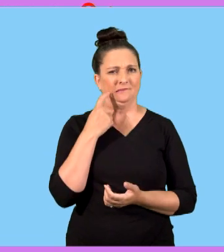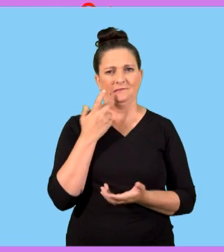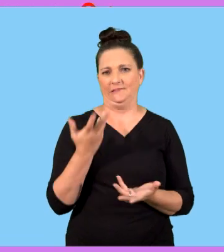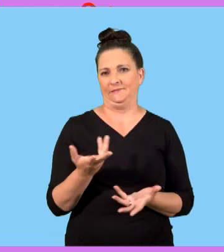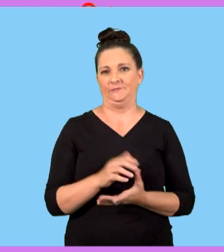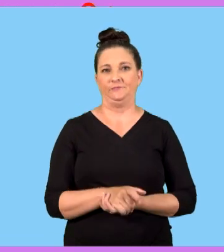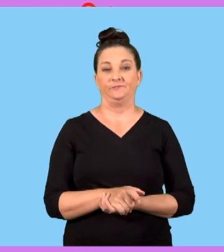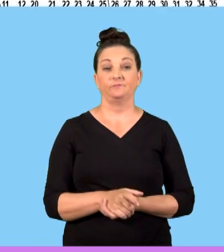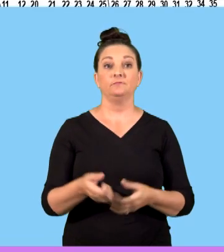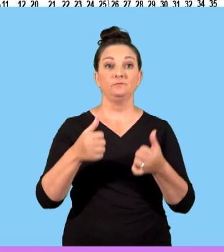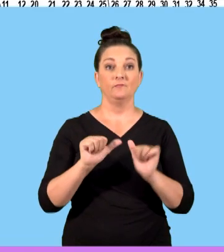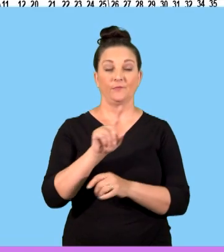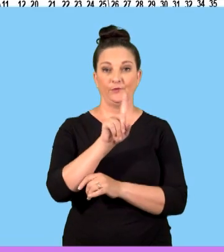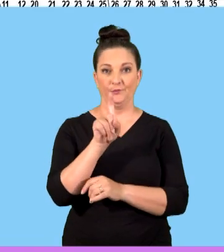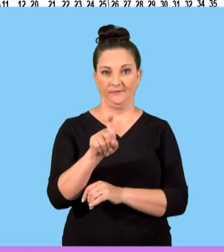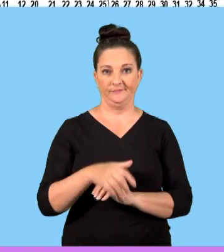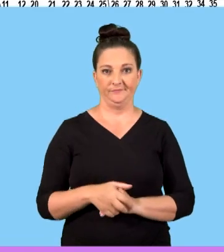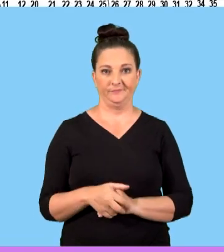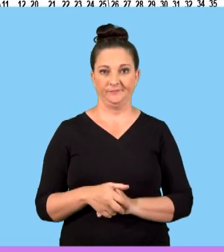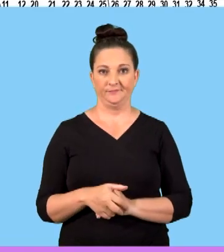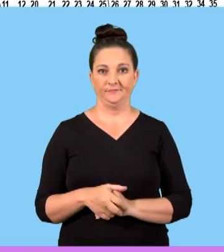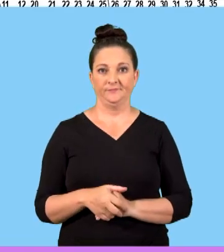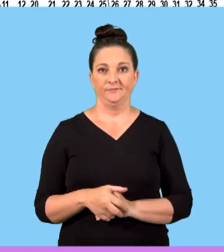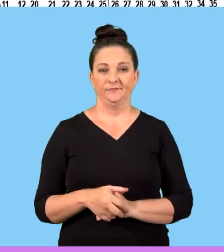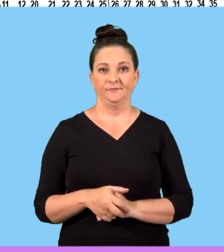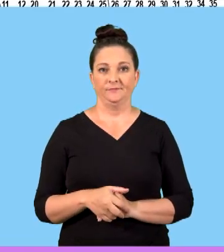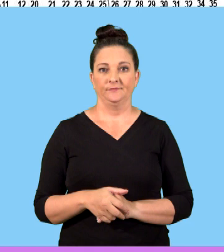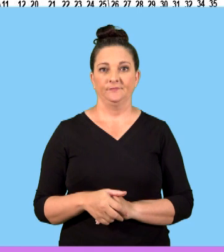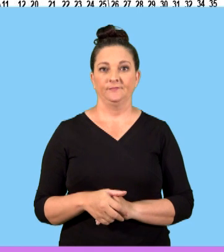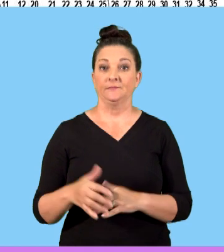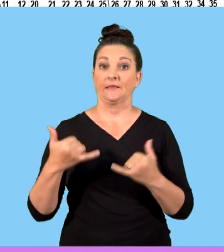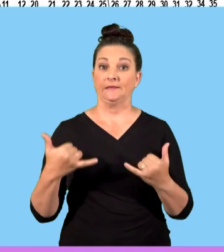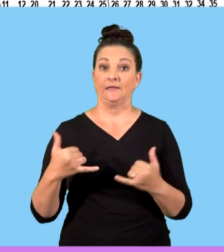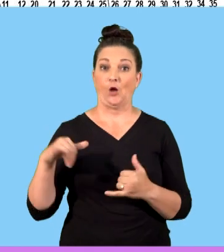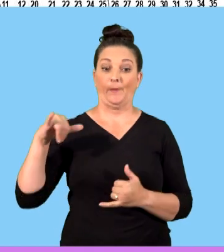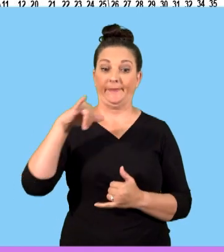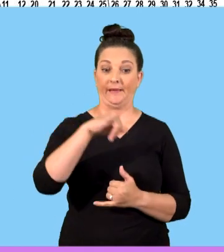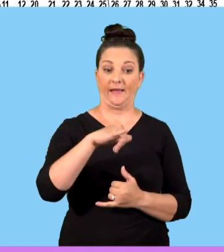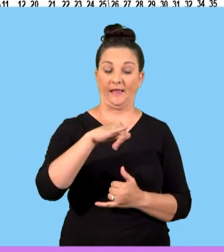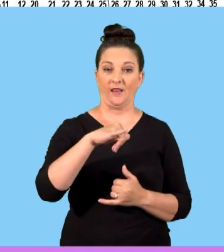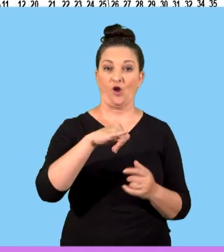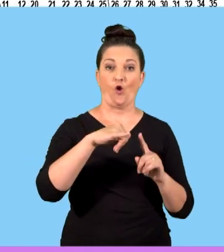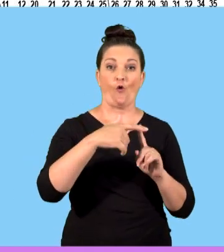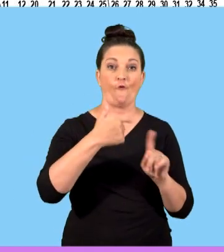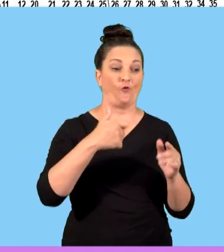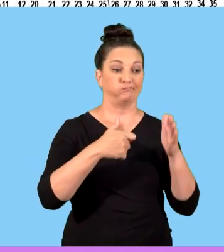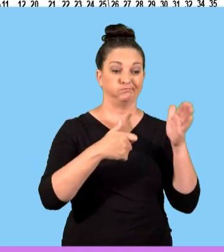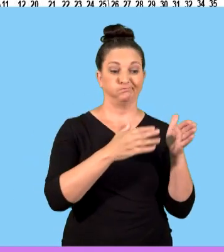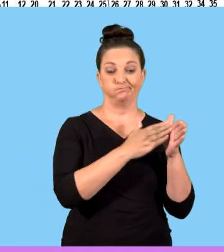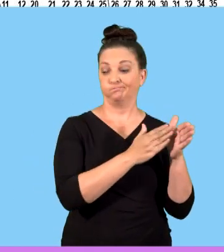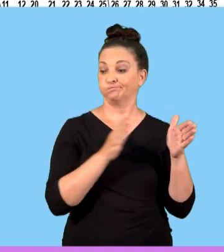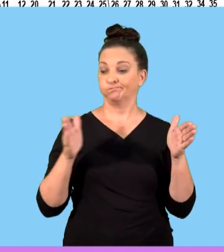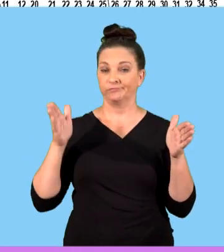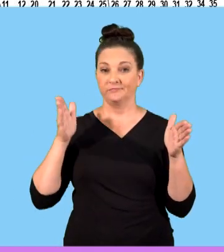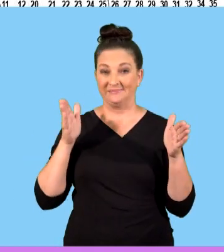that's straightforward, right? Our next question, it says the actual length of the airplane from the